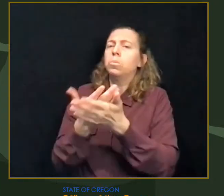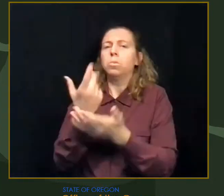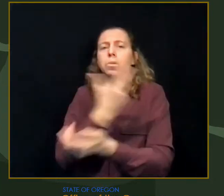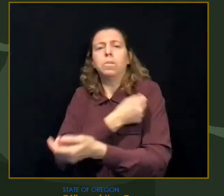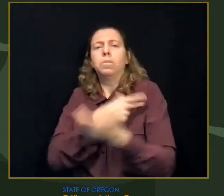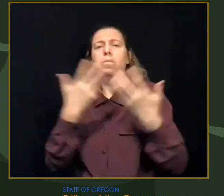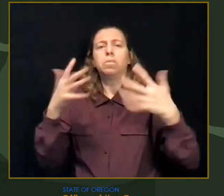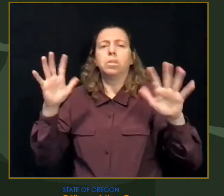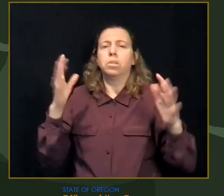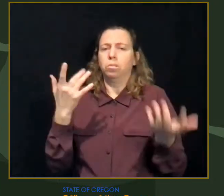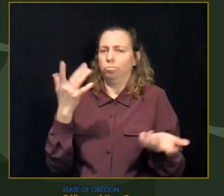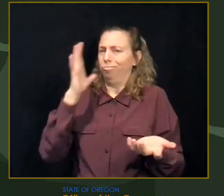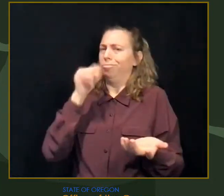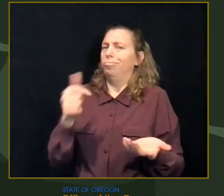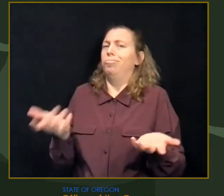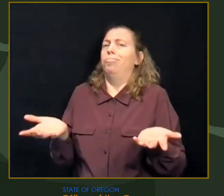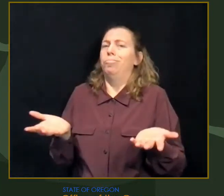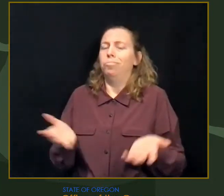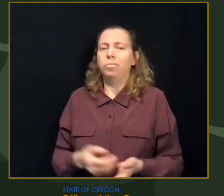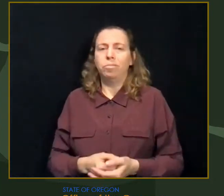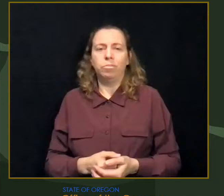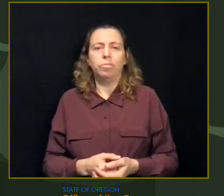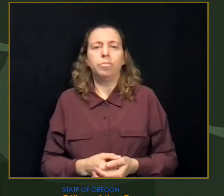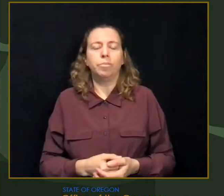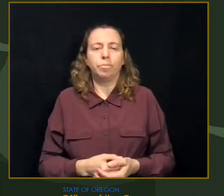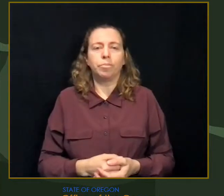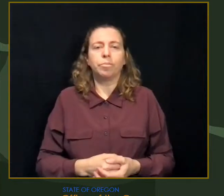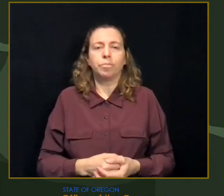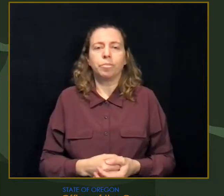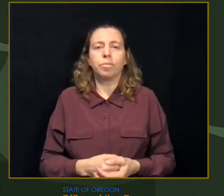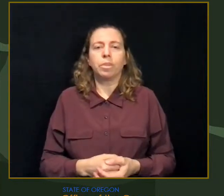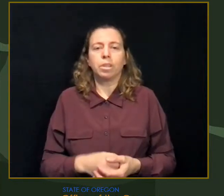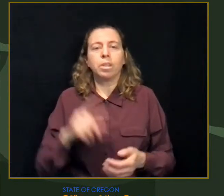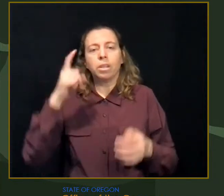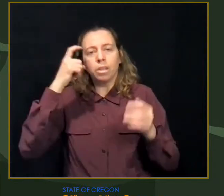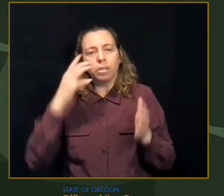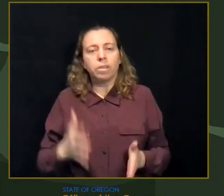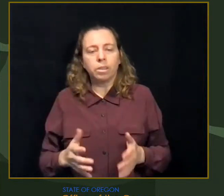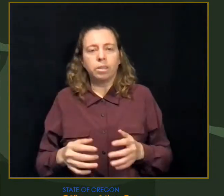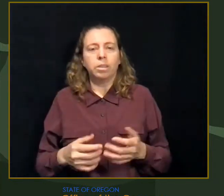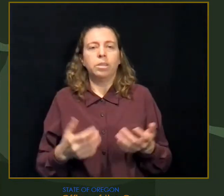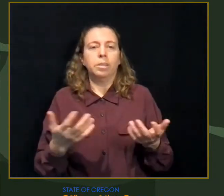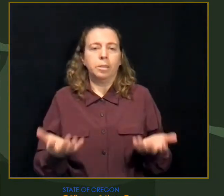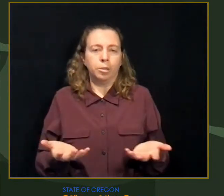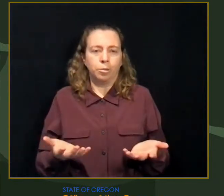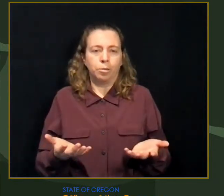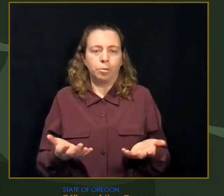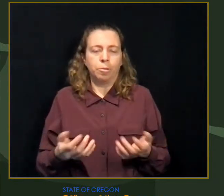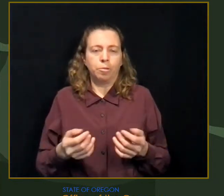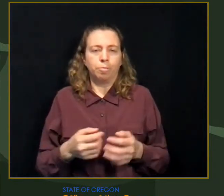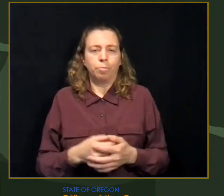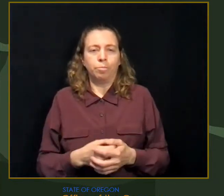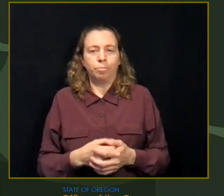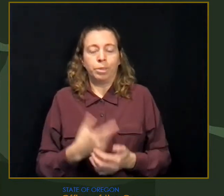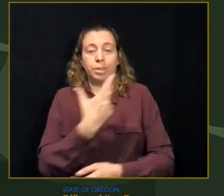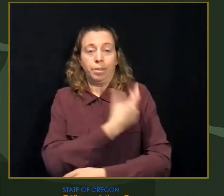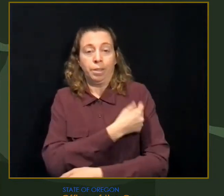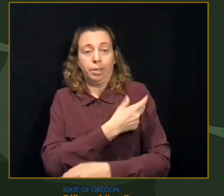I think what I would say is that our vaccine distribution